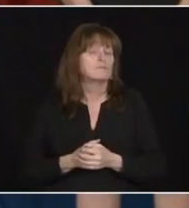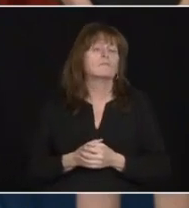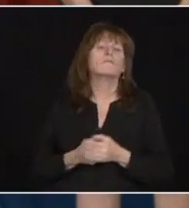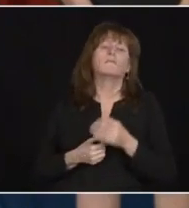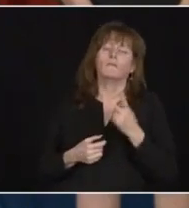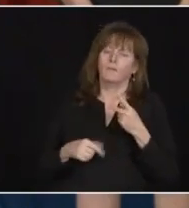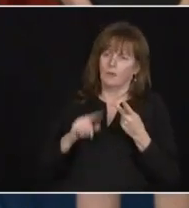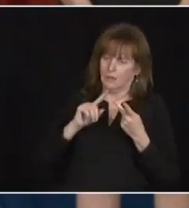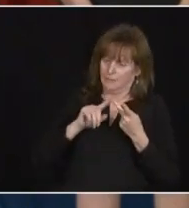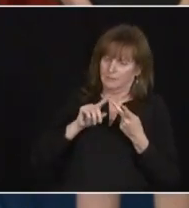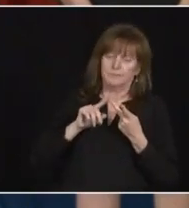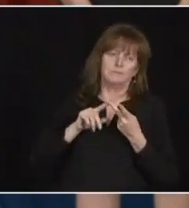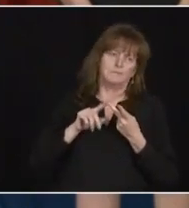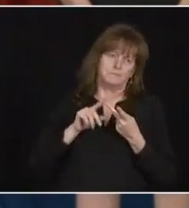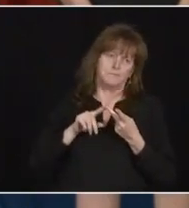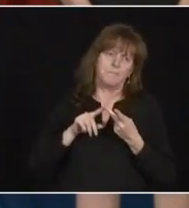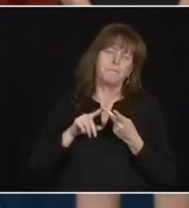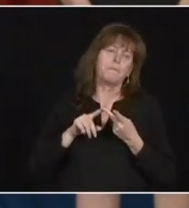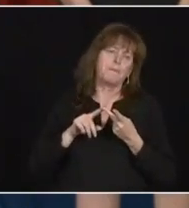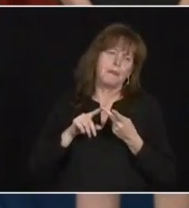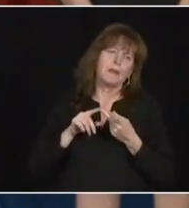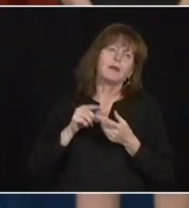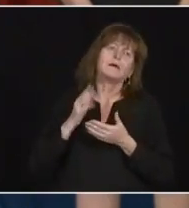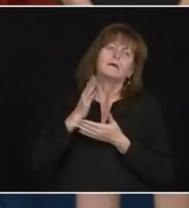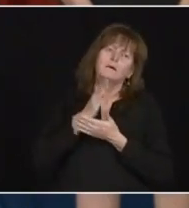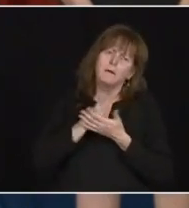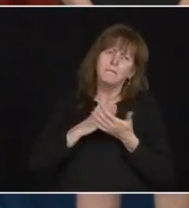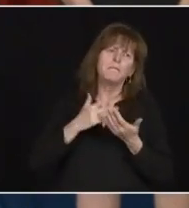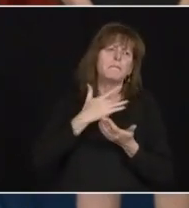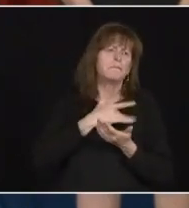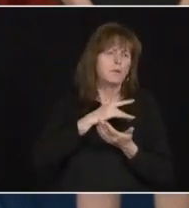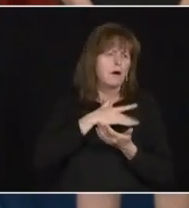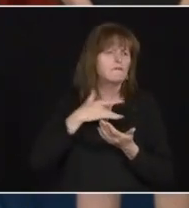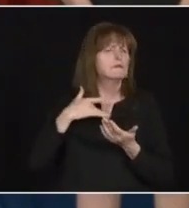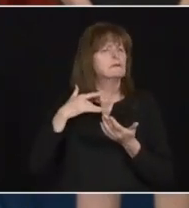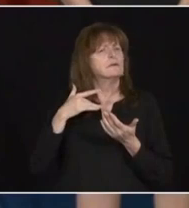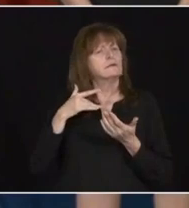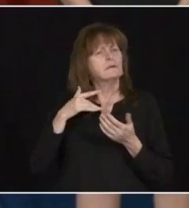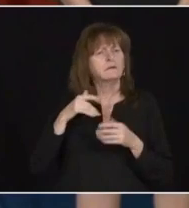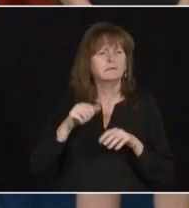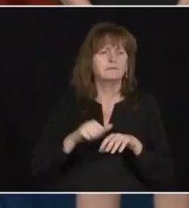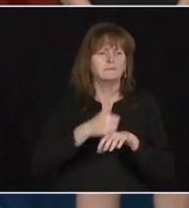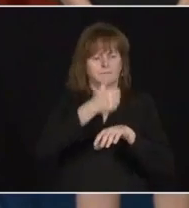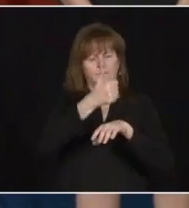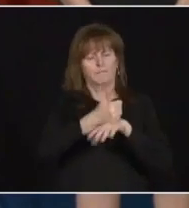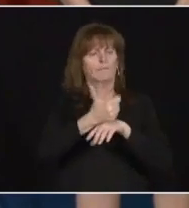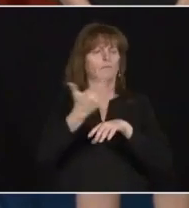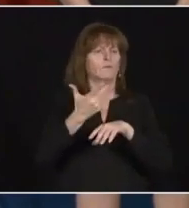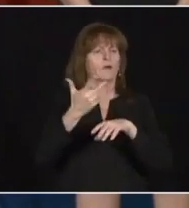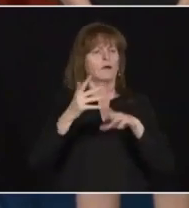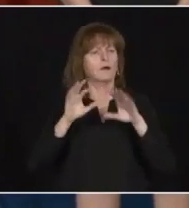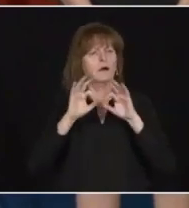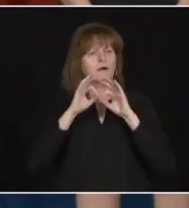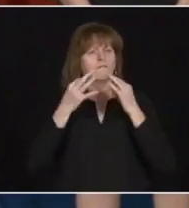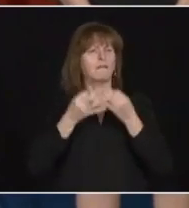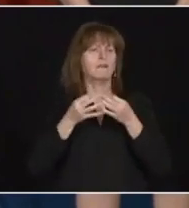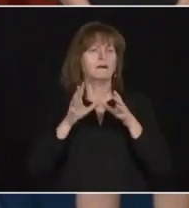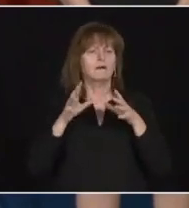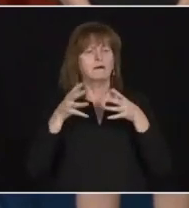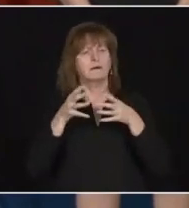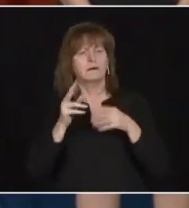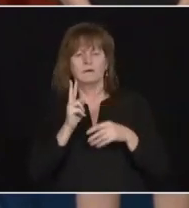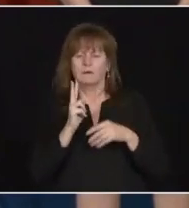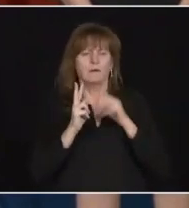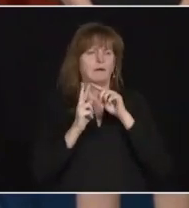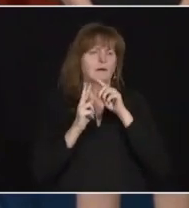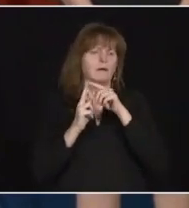creating family bubbles where they can merge together and, you know, go see a grandparent, for example.